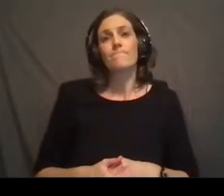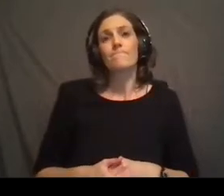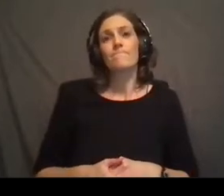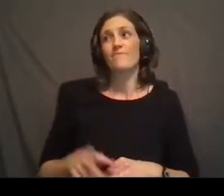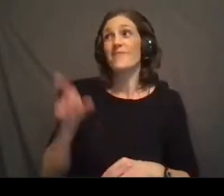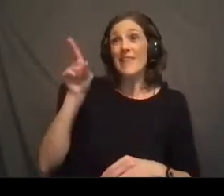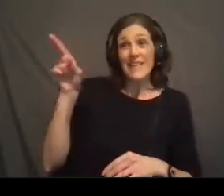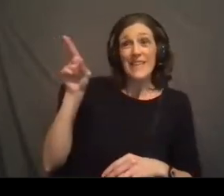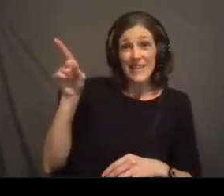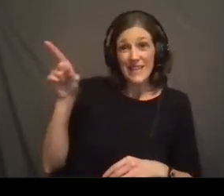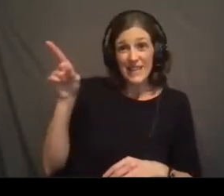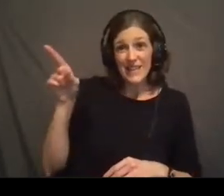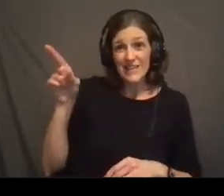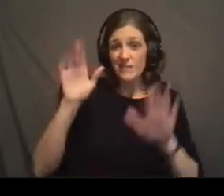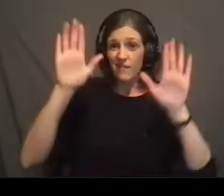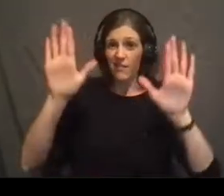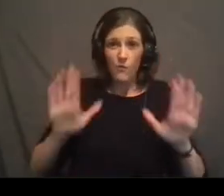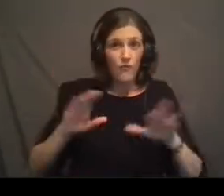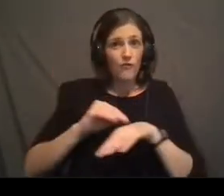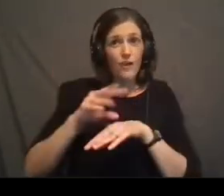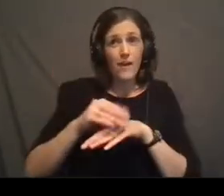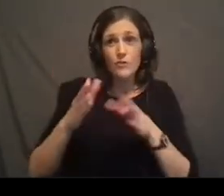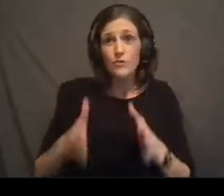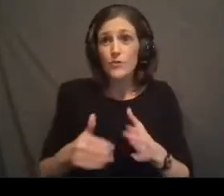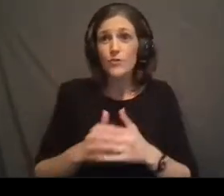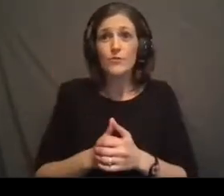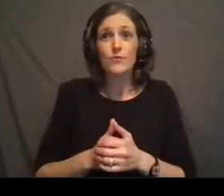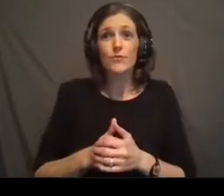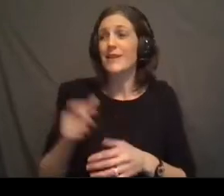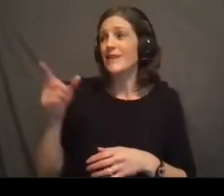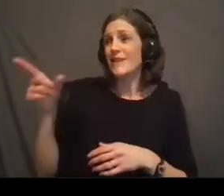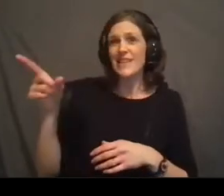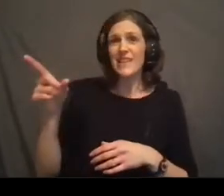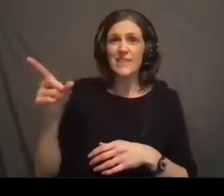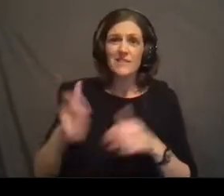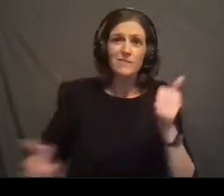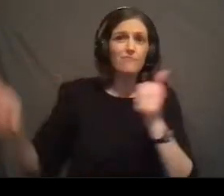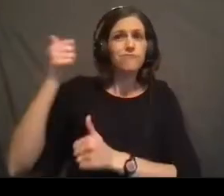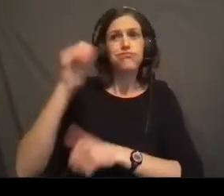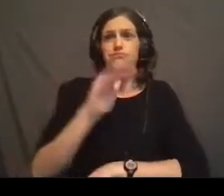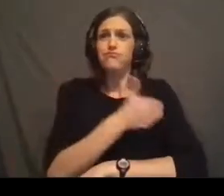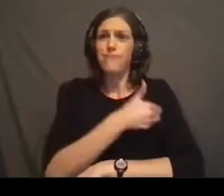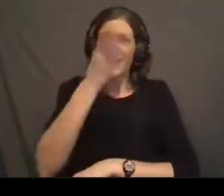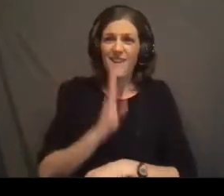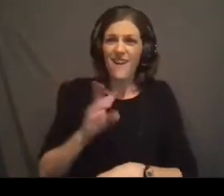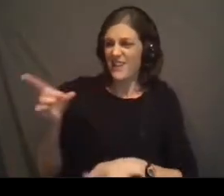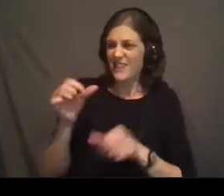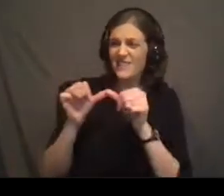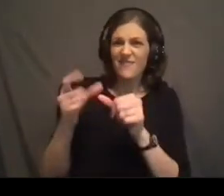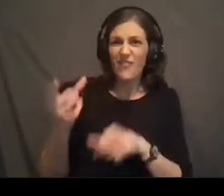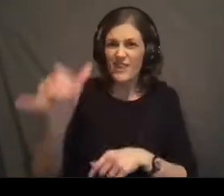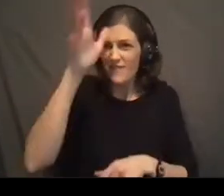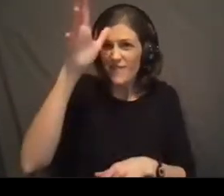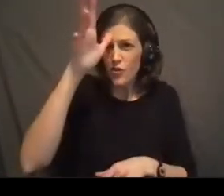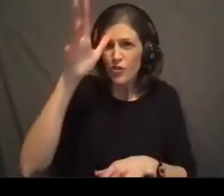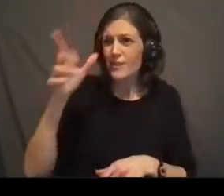He is, after all, the Wonderful Counselor. He is the Mighty God. He is the Everlasting Father. He is the Prince of Peace.